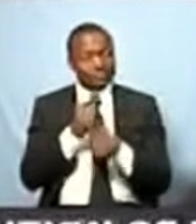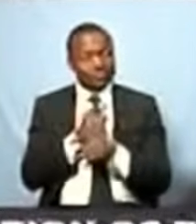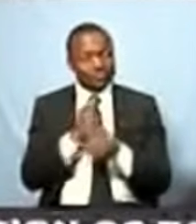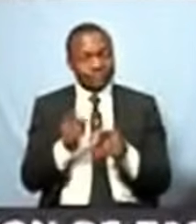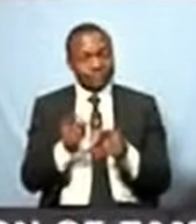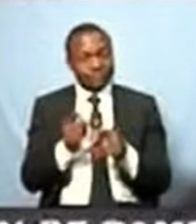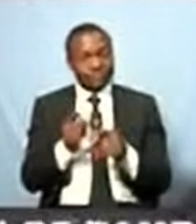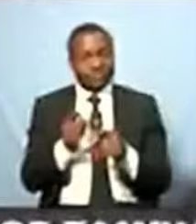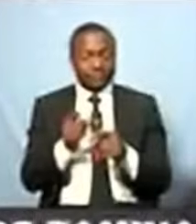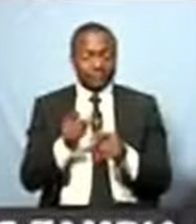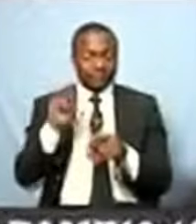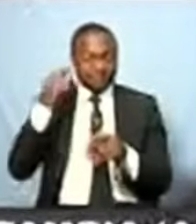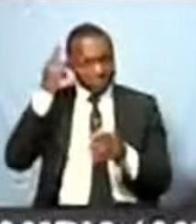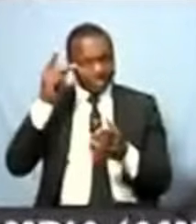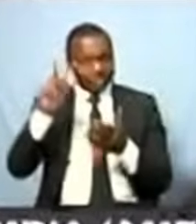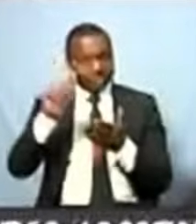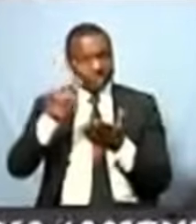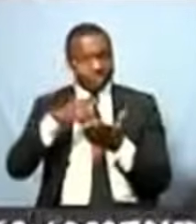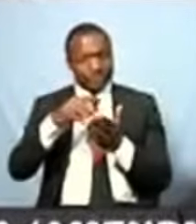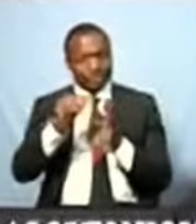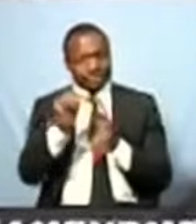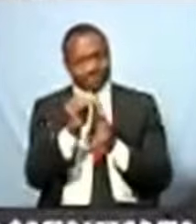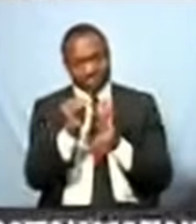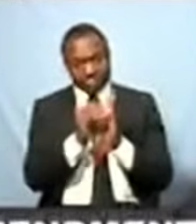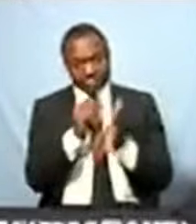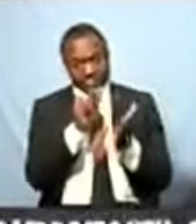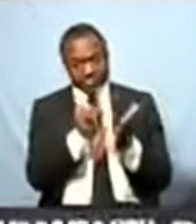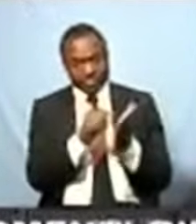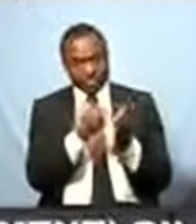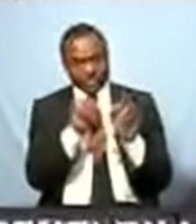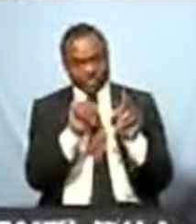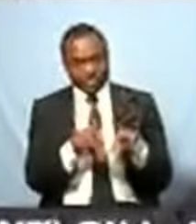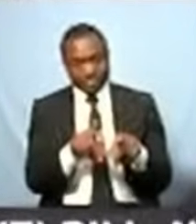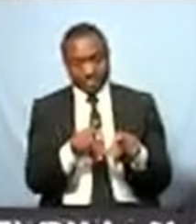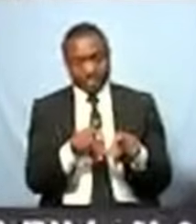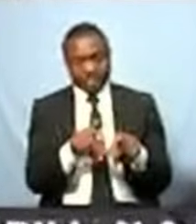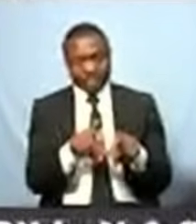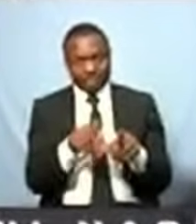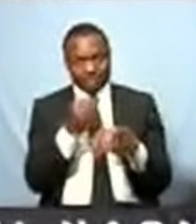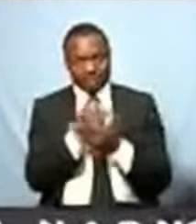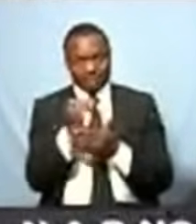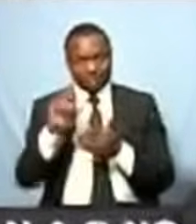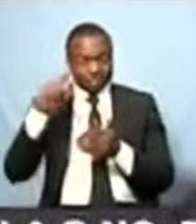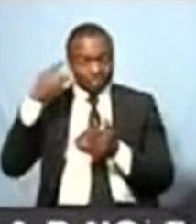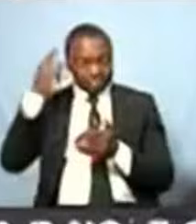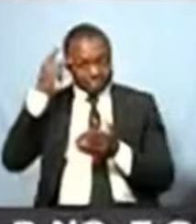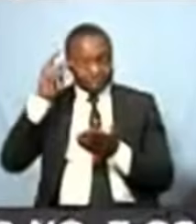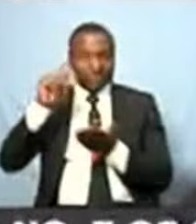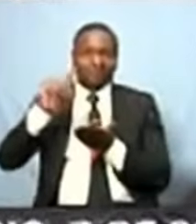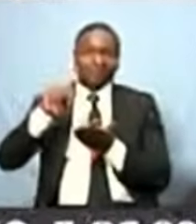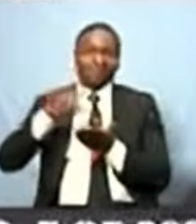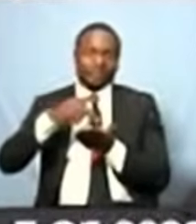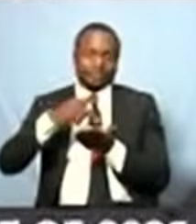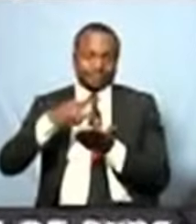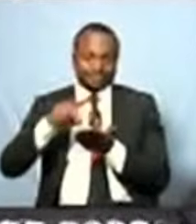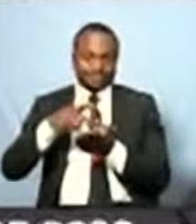go to the party list and say, okay, this is the person that was next. So it's an issue of a political party.